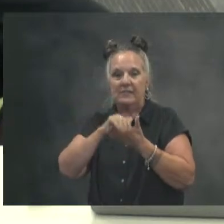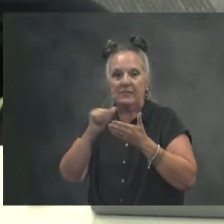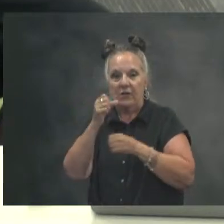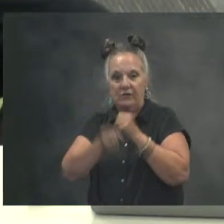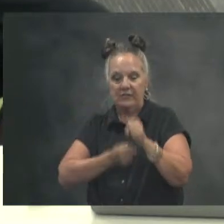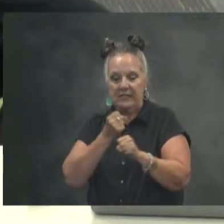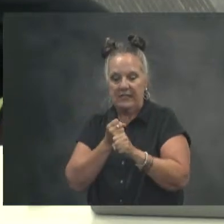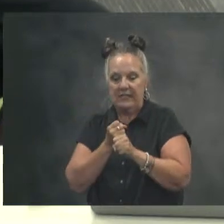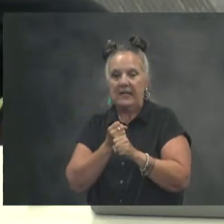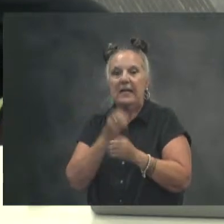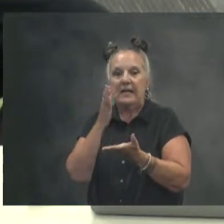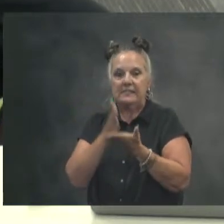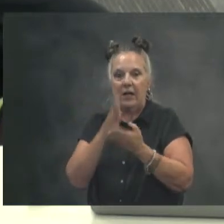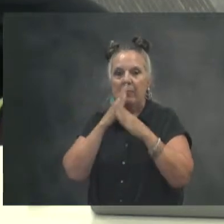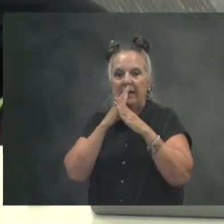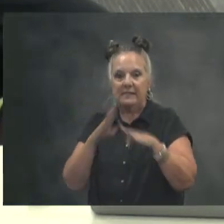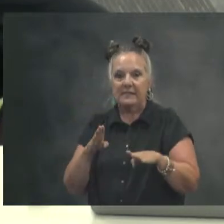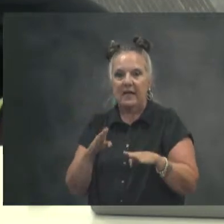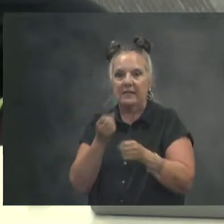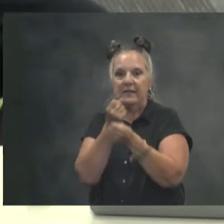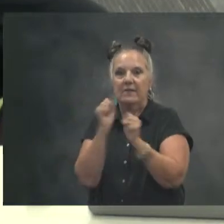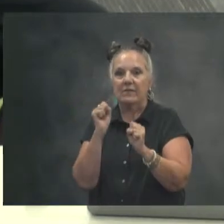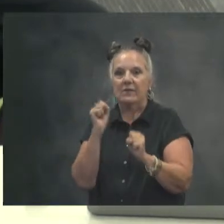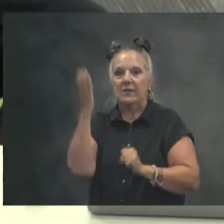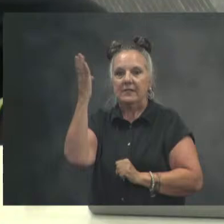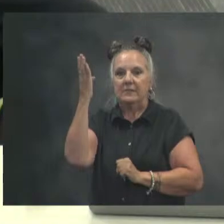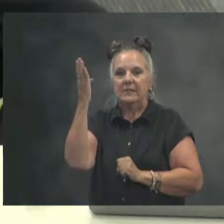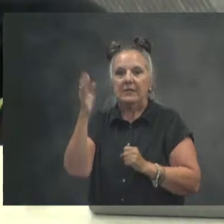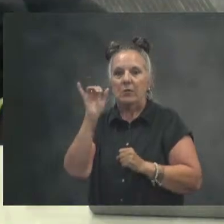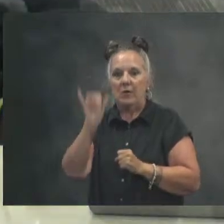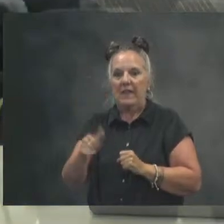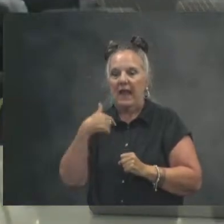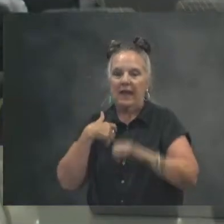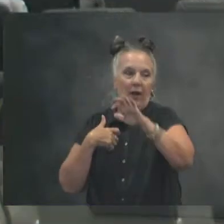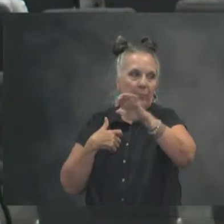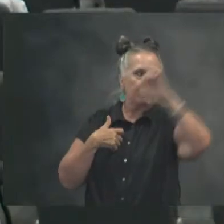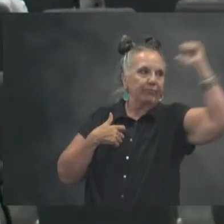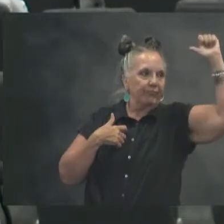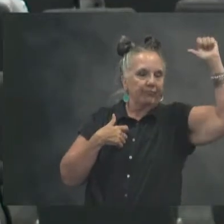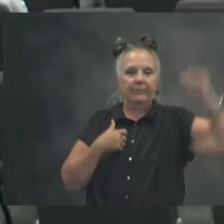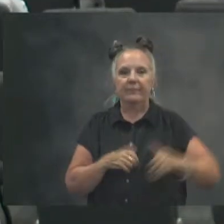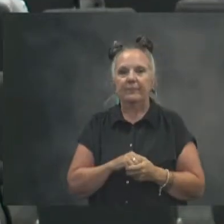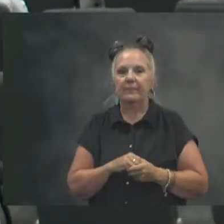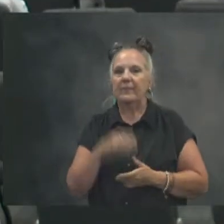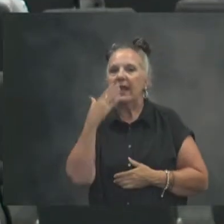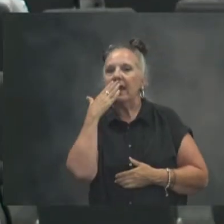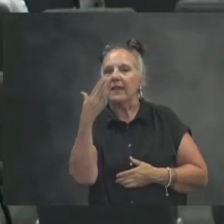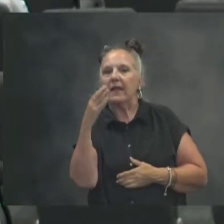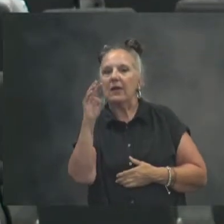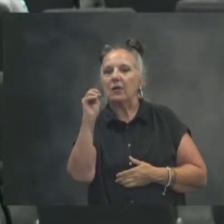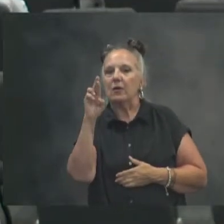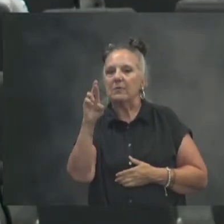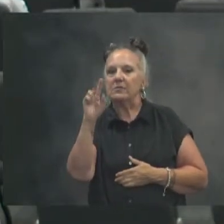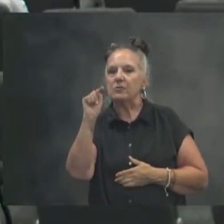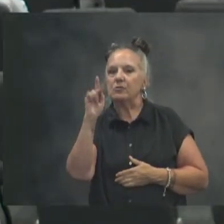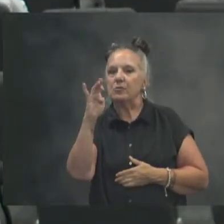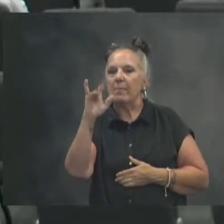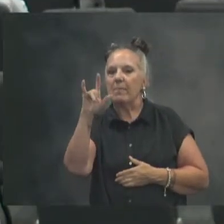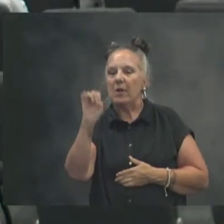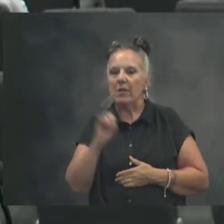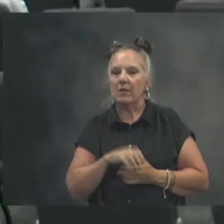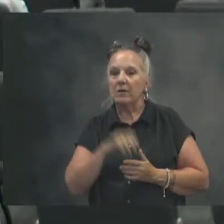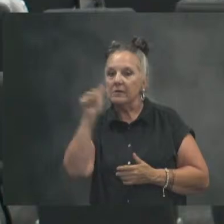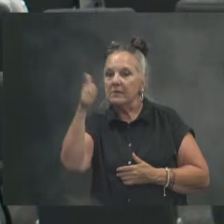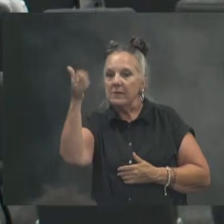stop silencing free speech. And with that, I'm out of here. Thank you, Mr. Trumbull. You're welcome. Is there someone else who would like